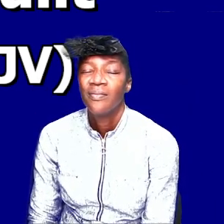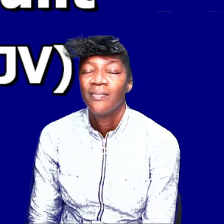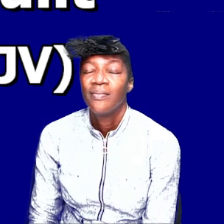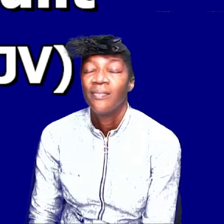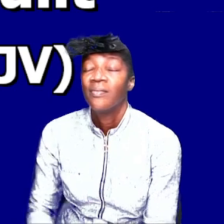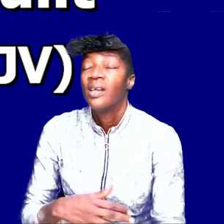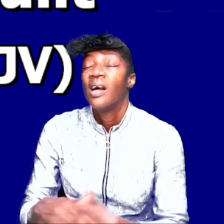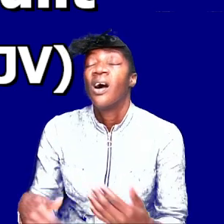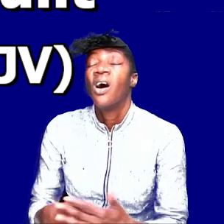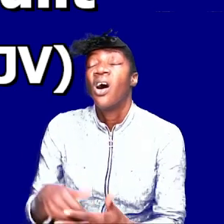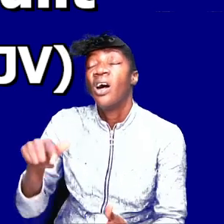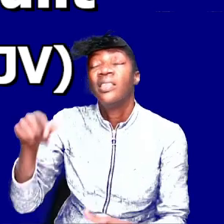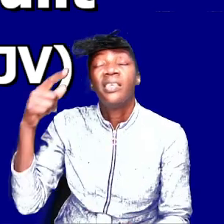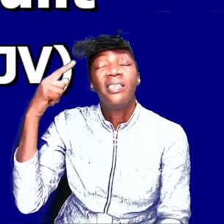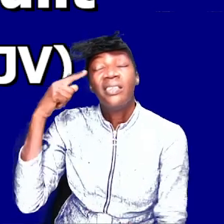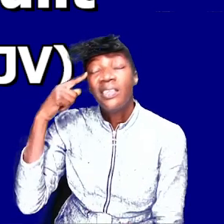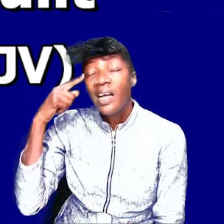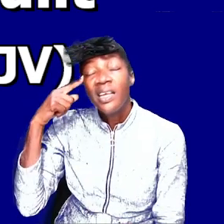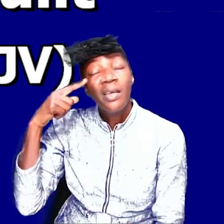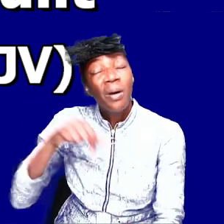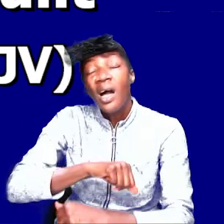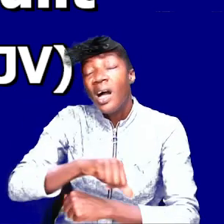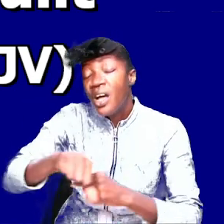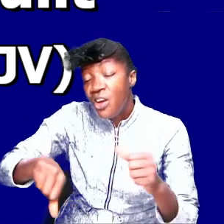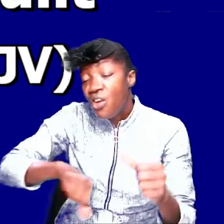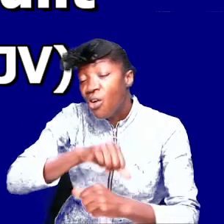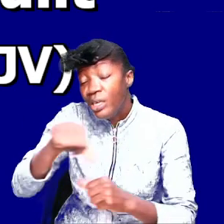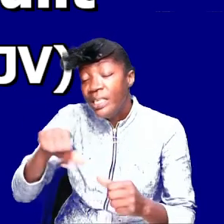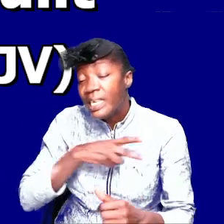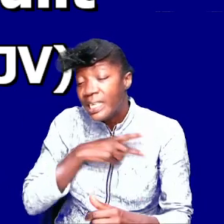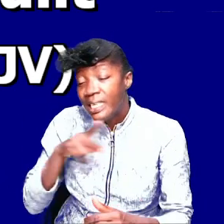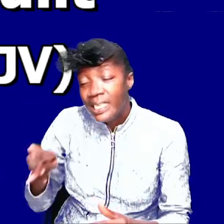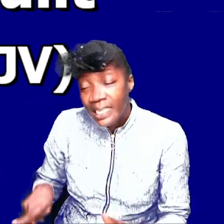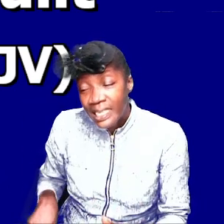All this time that he was anointed king.